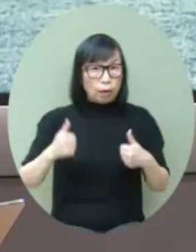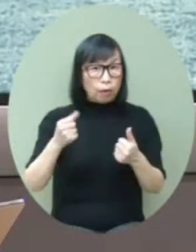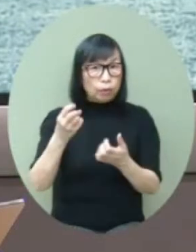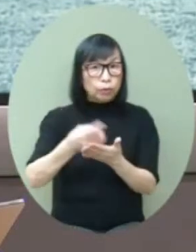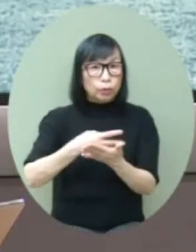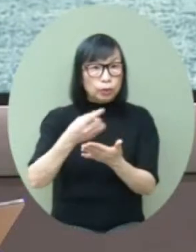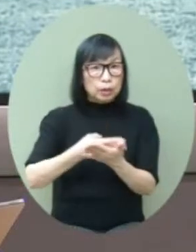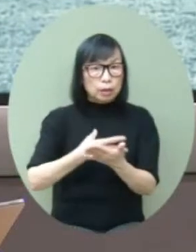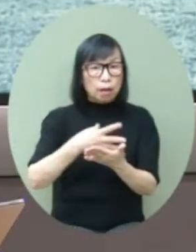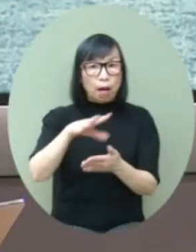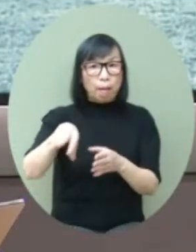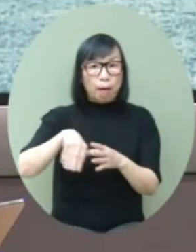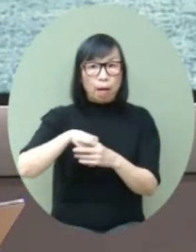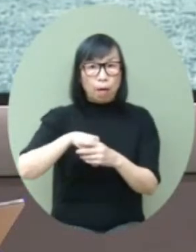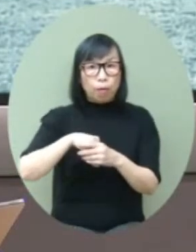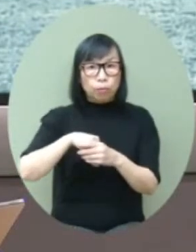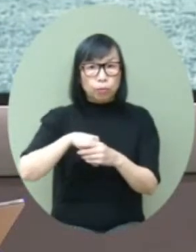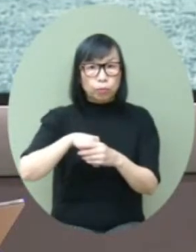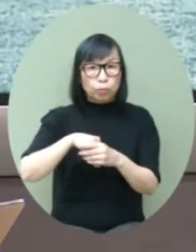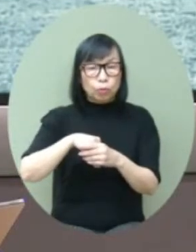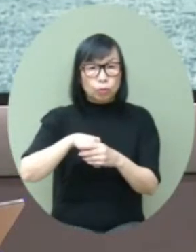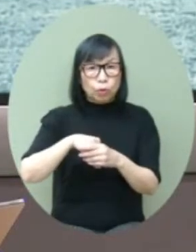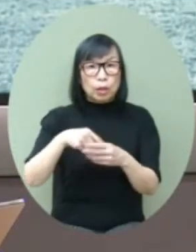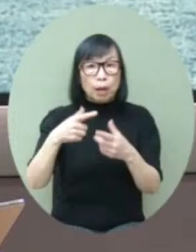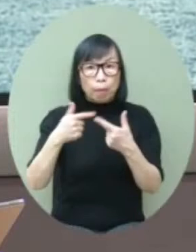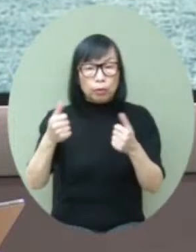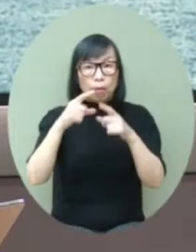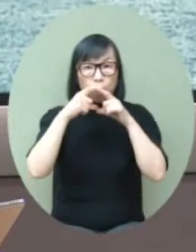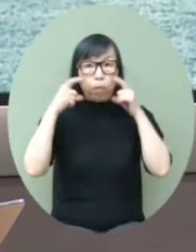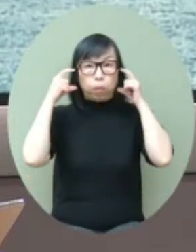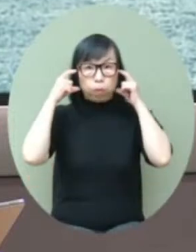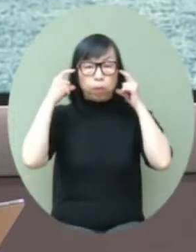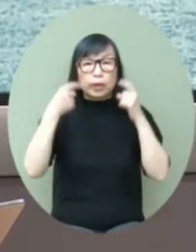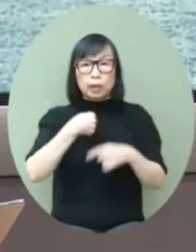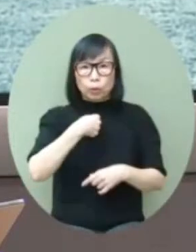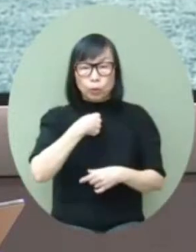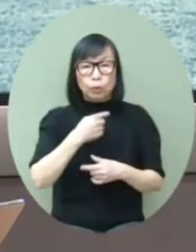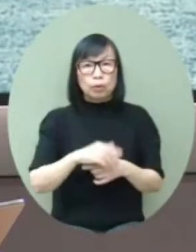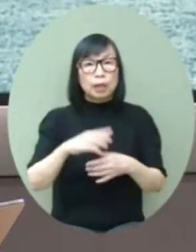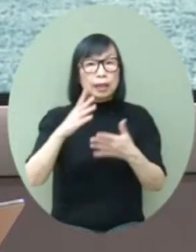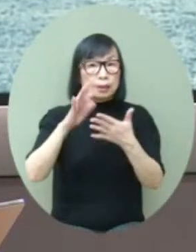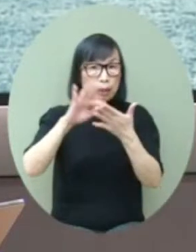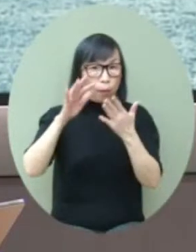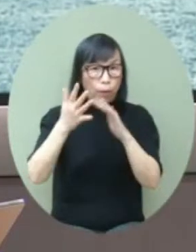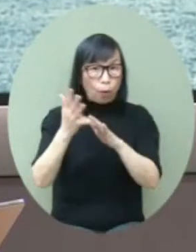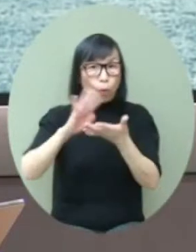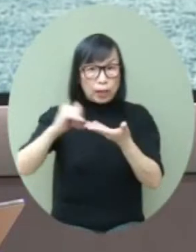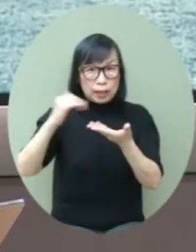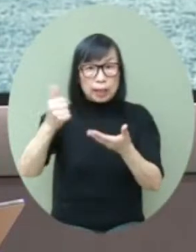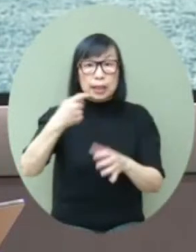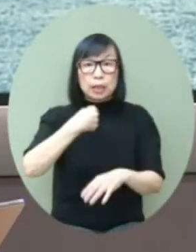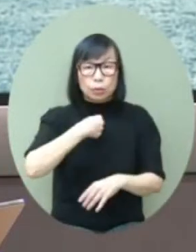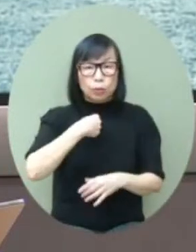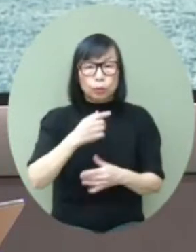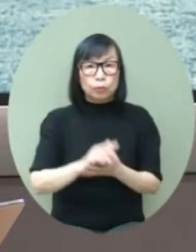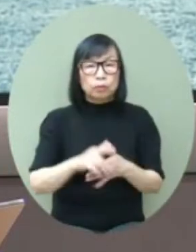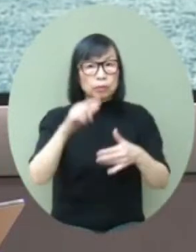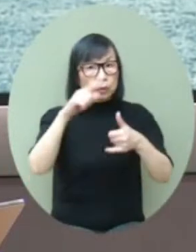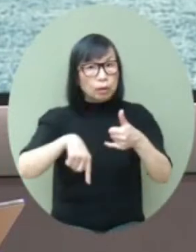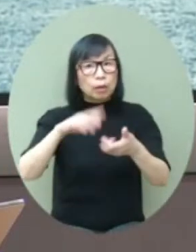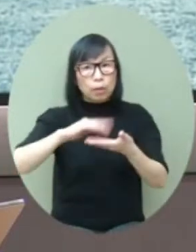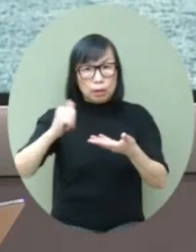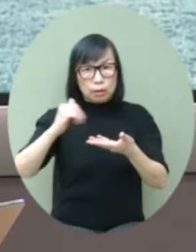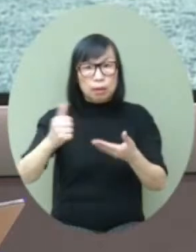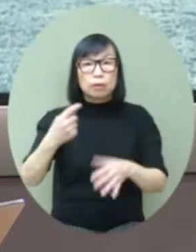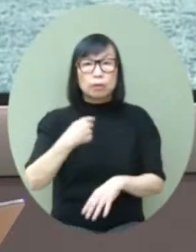Please observe all the health protocol, like you have to wear your mask properly, health, hygiene,